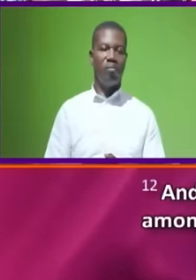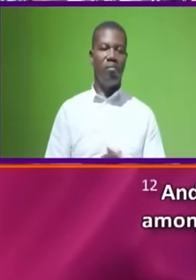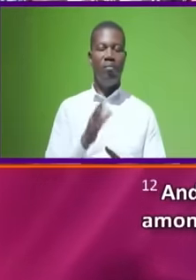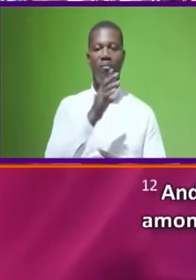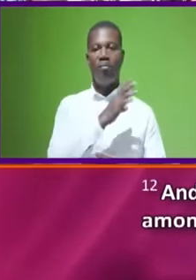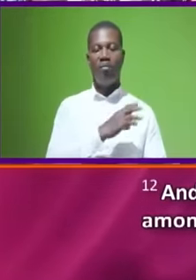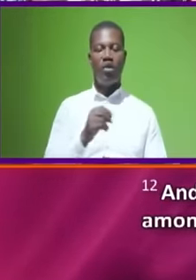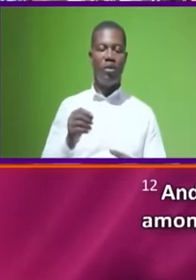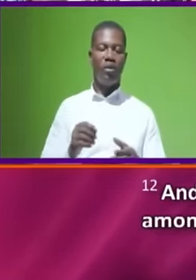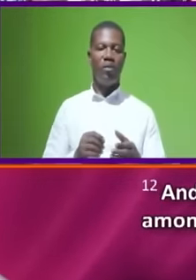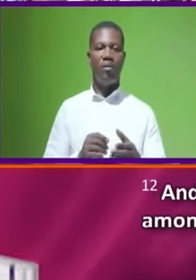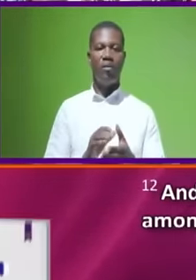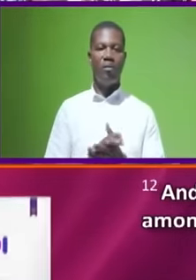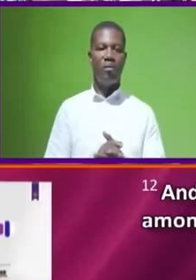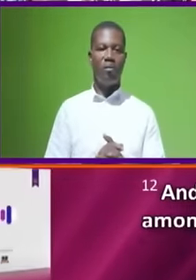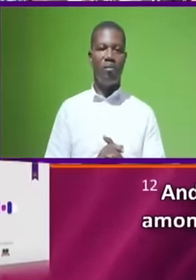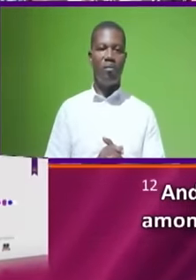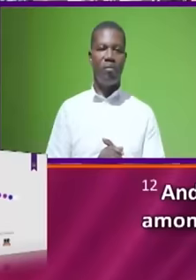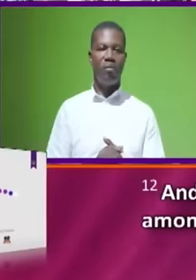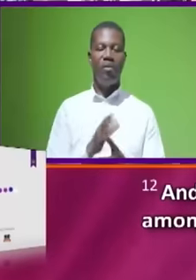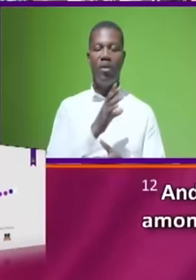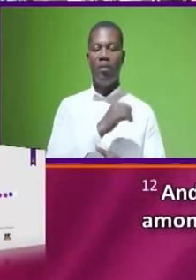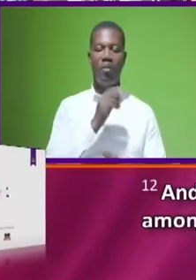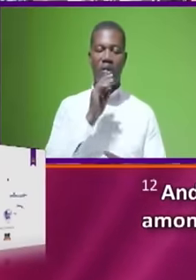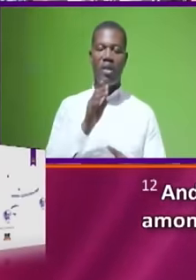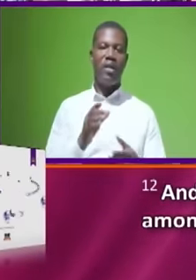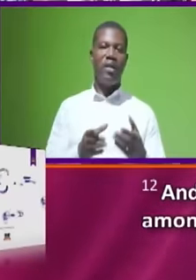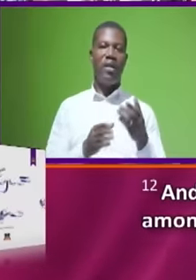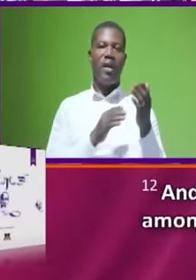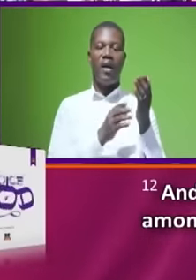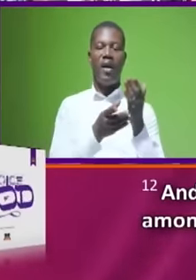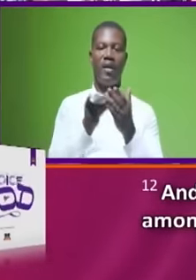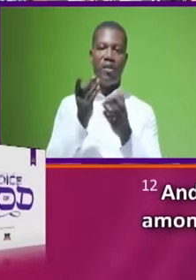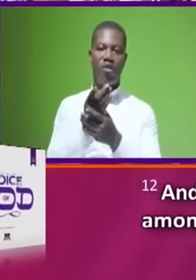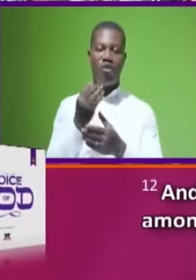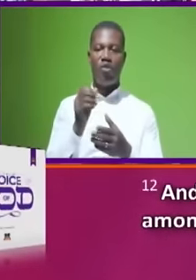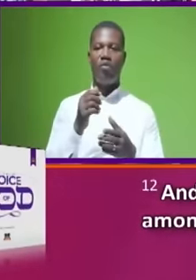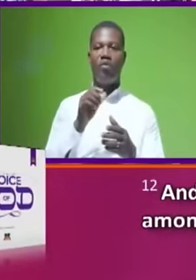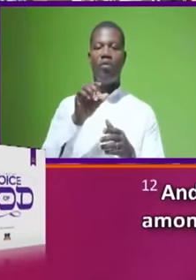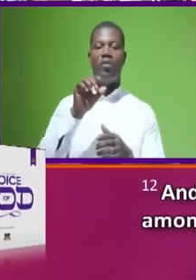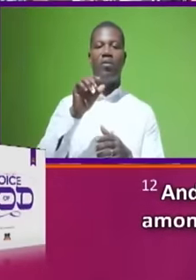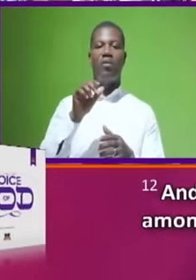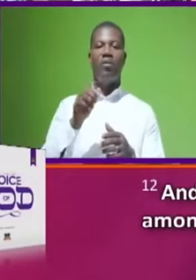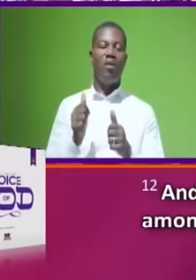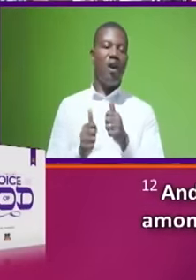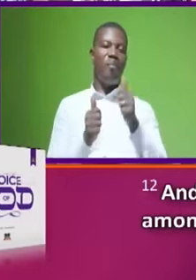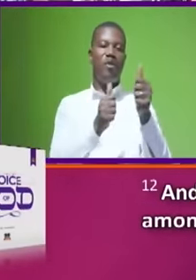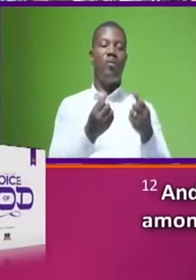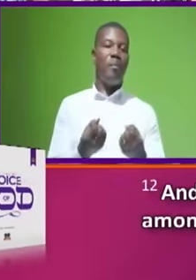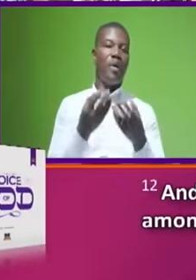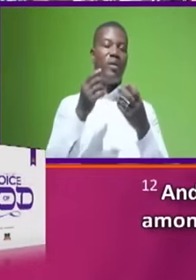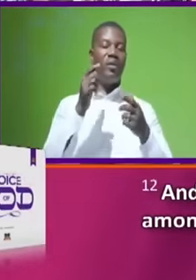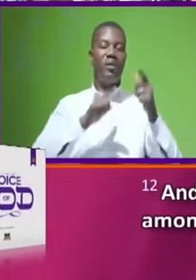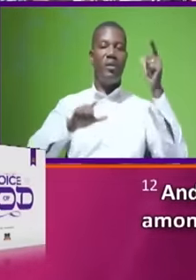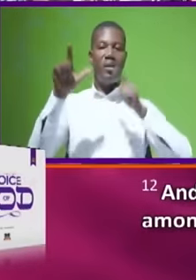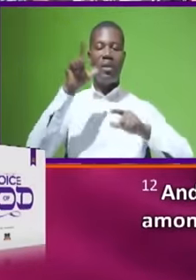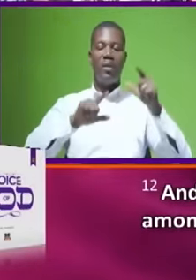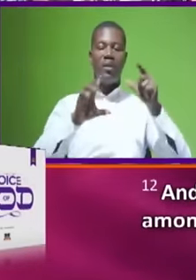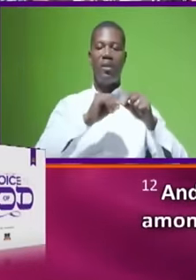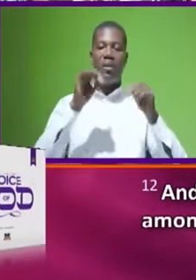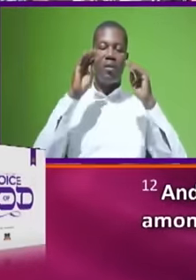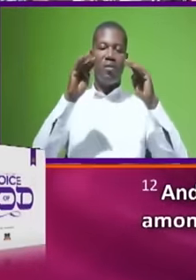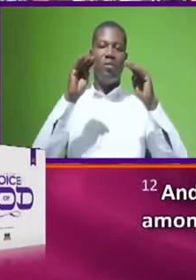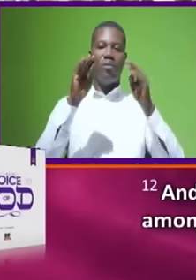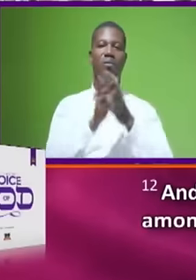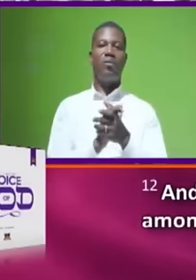And by the hands, and by of, the hands apostles, of the apostles. Were many signs. Were many signs. And wonders. And wonders.